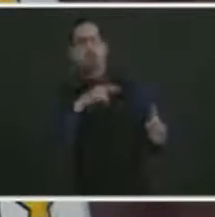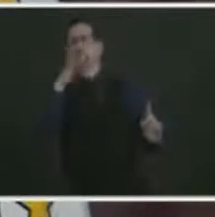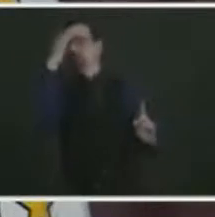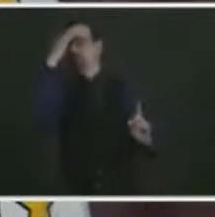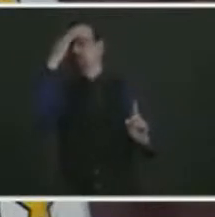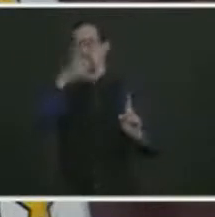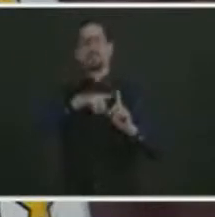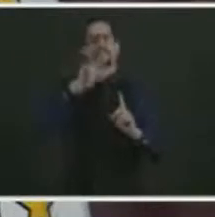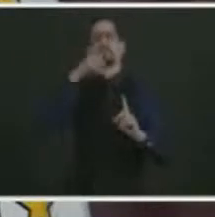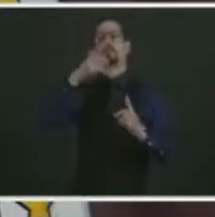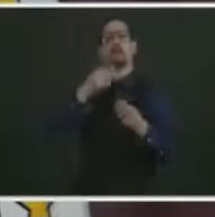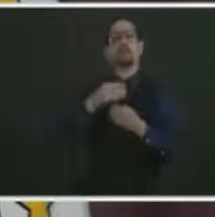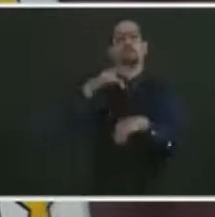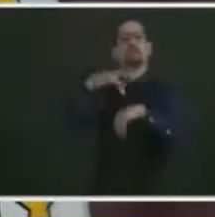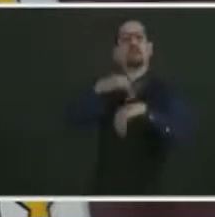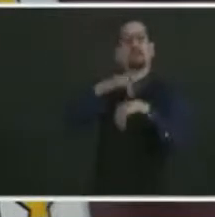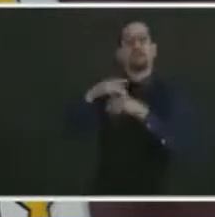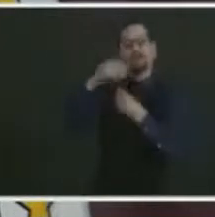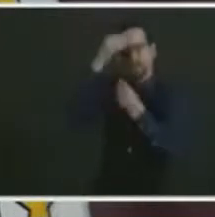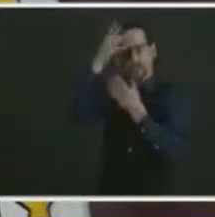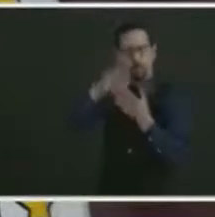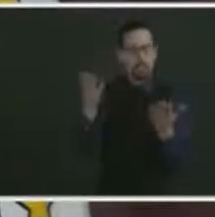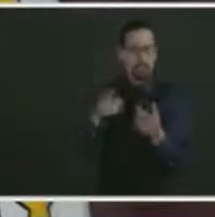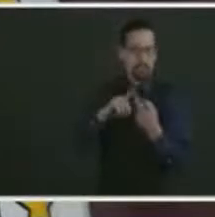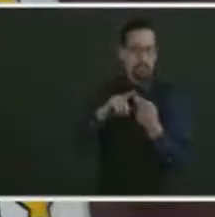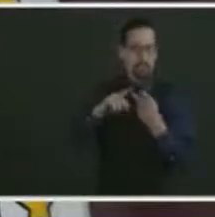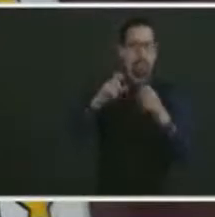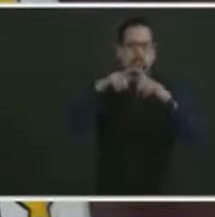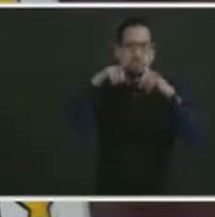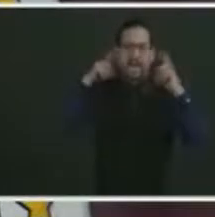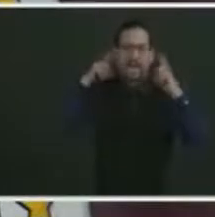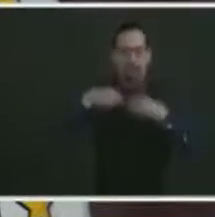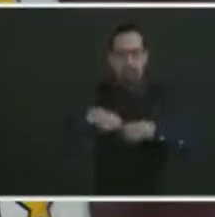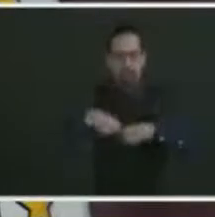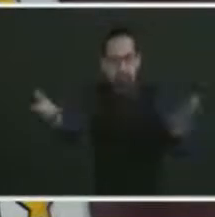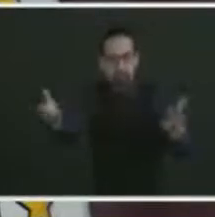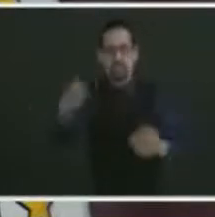the outdoor protests, to bring your own mask, but let's say you